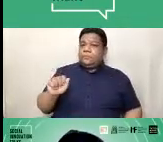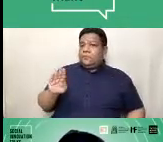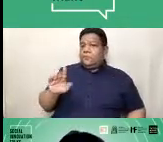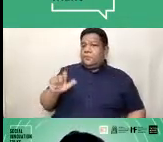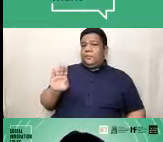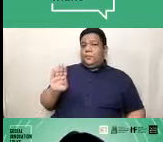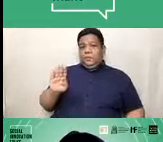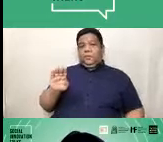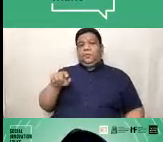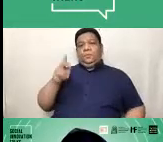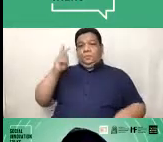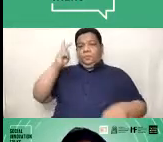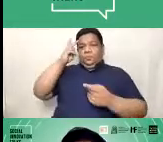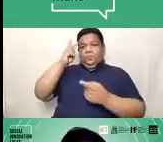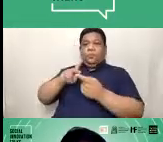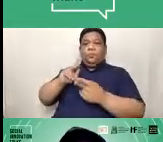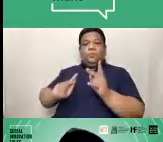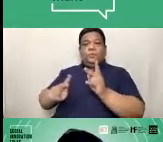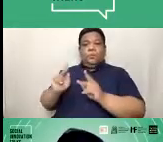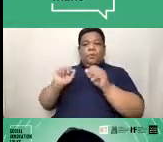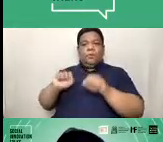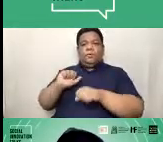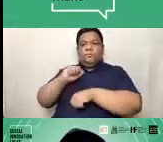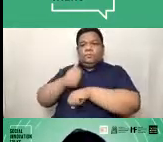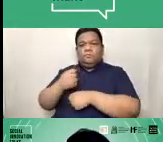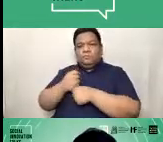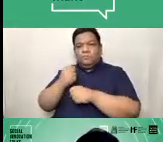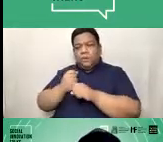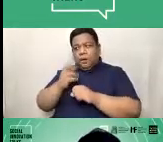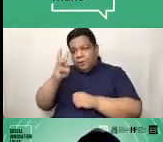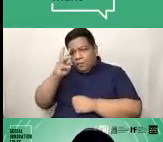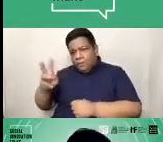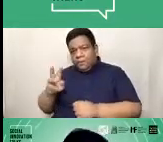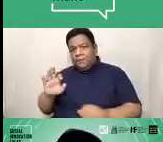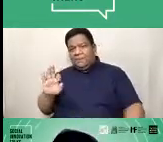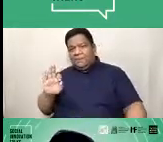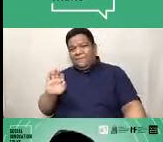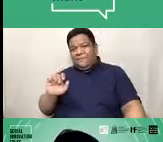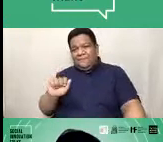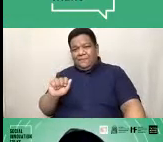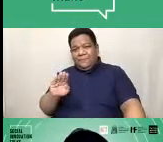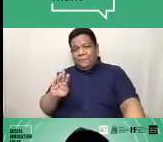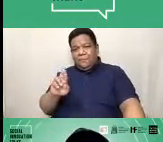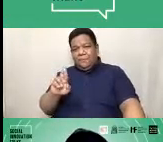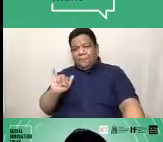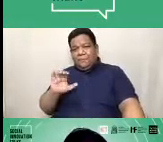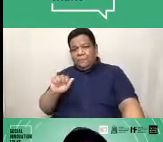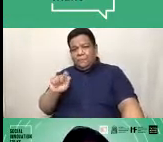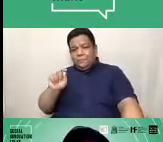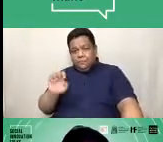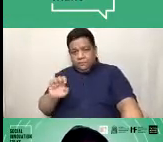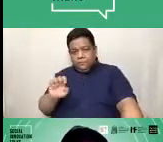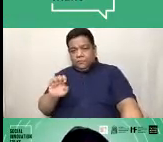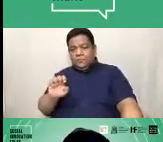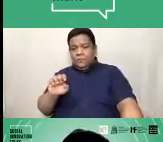to allow people to create things, to fabricate, which is the fab, and then laboratory because it's a learning